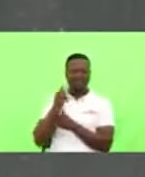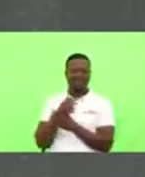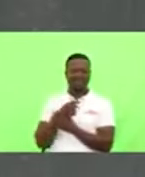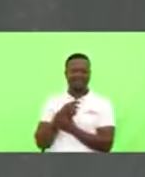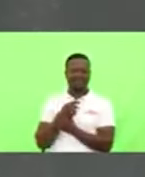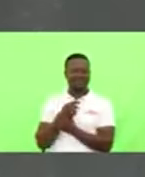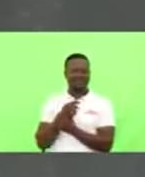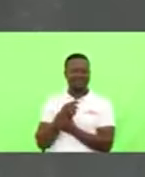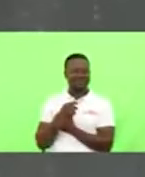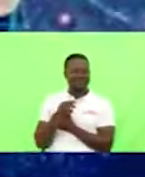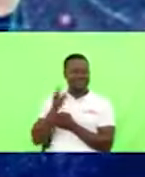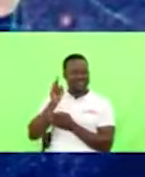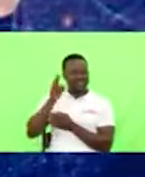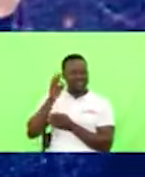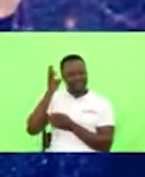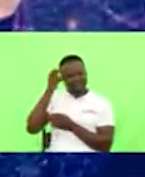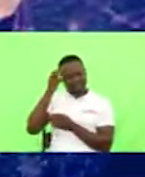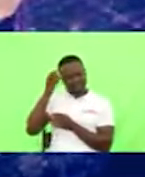of our times.